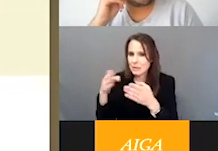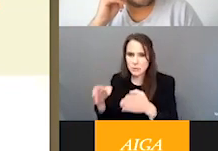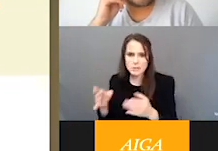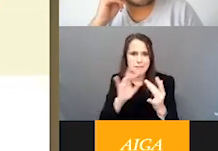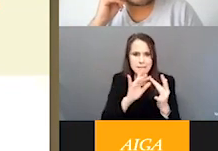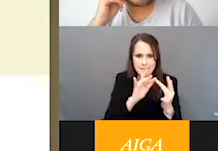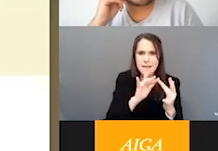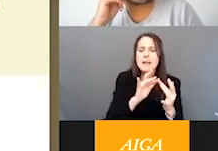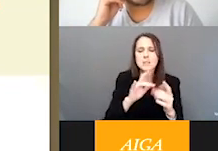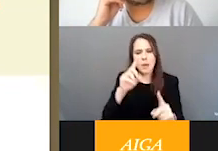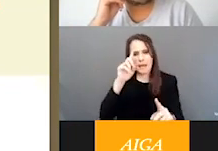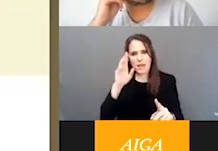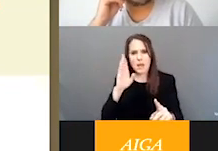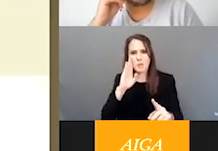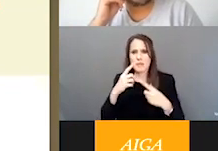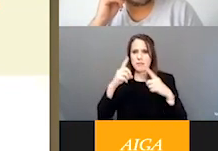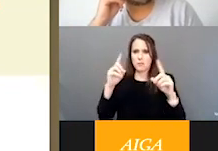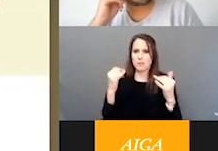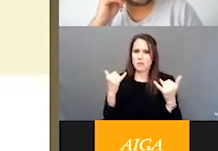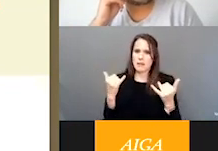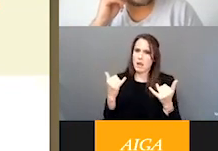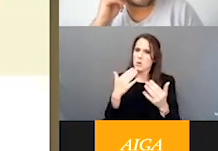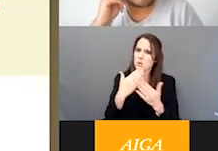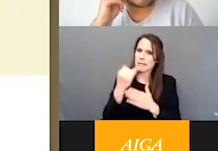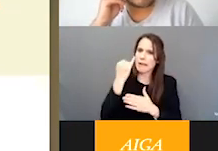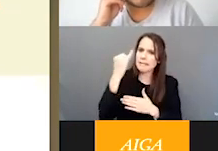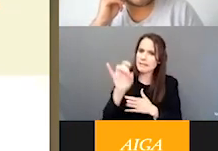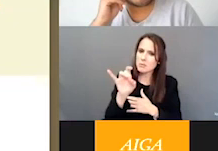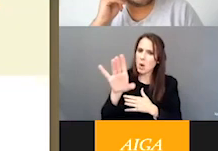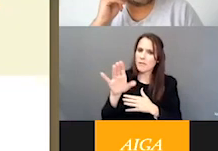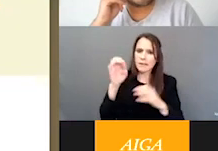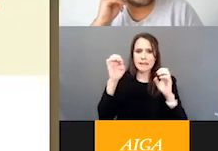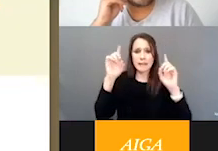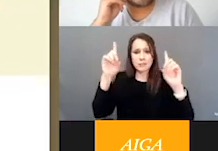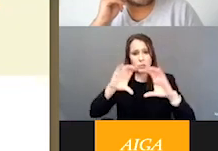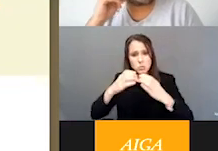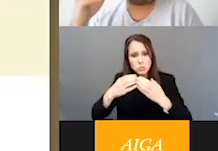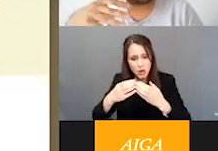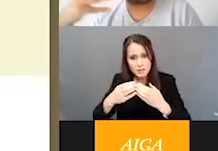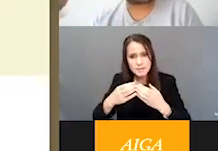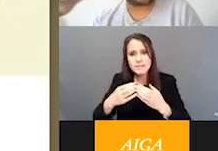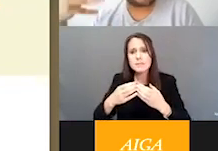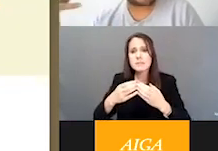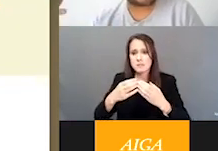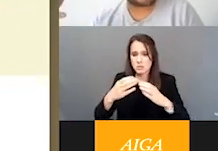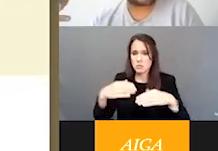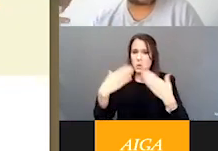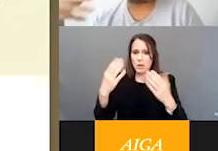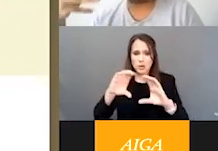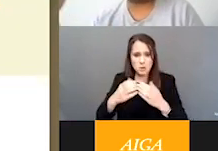be fruitful at this time to offer an educational course delving into various